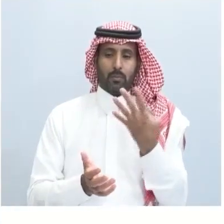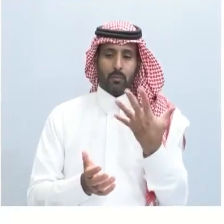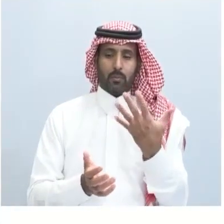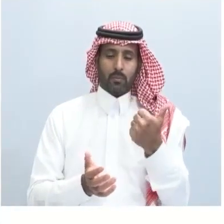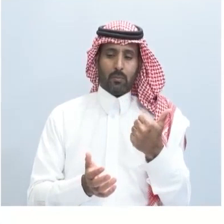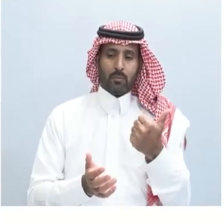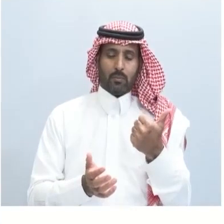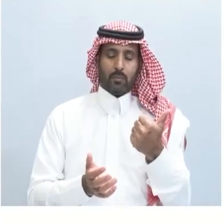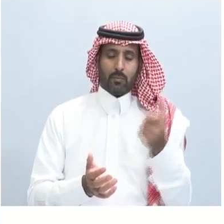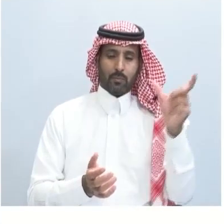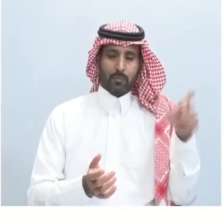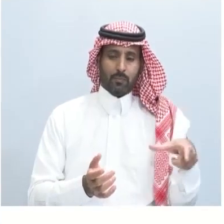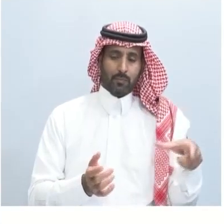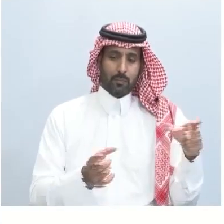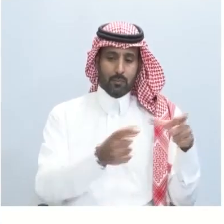4, 5, and 6.